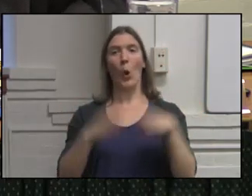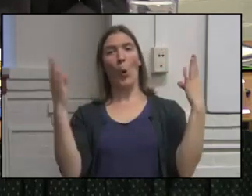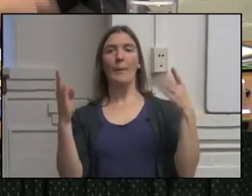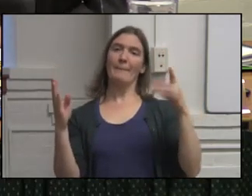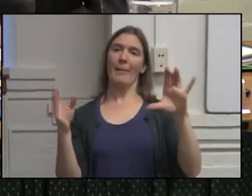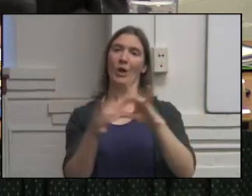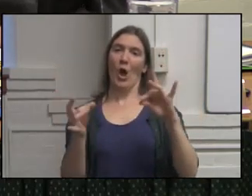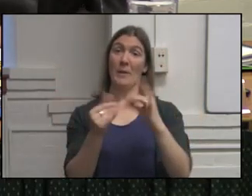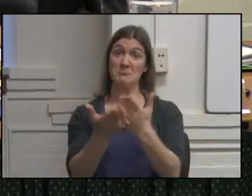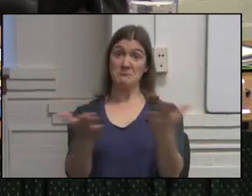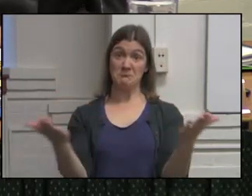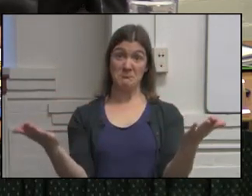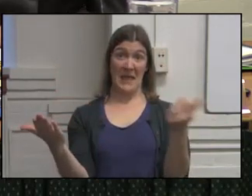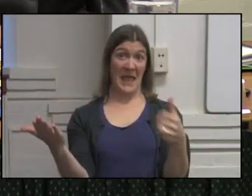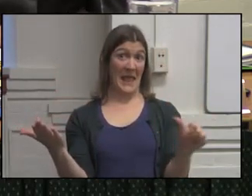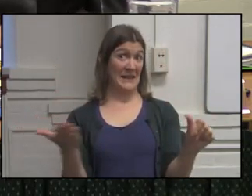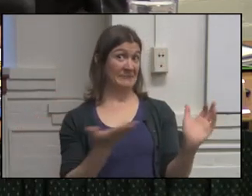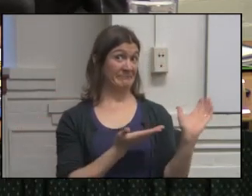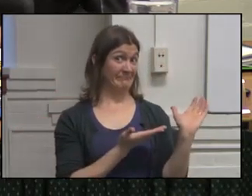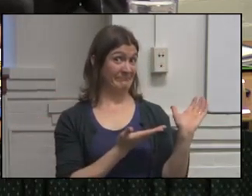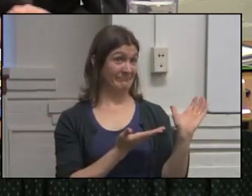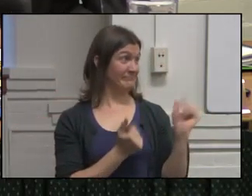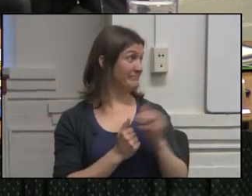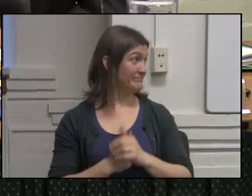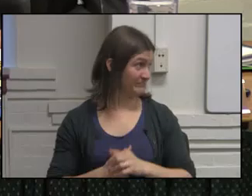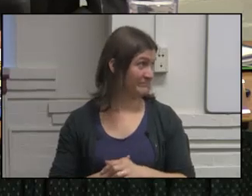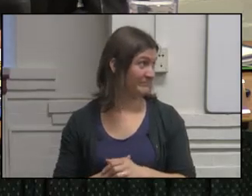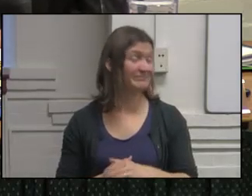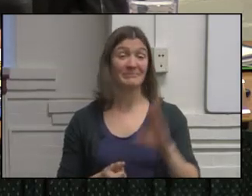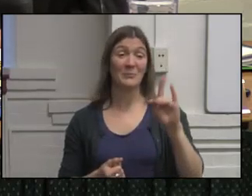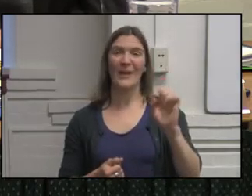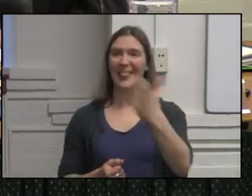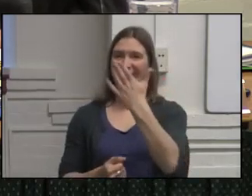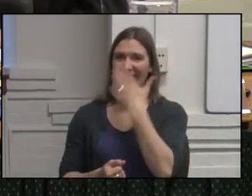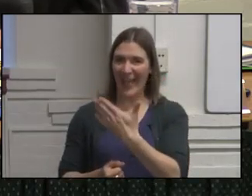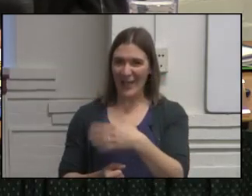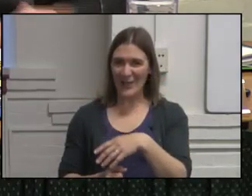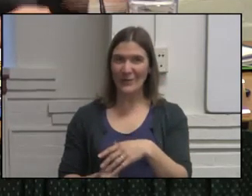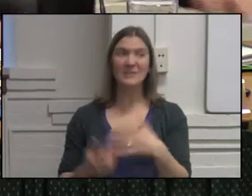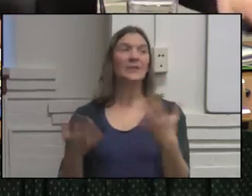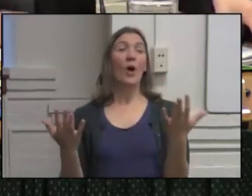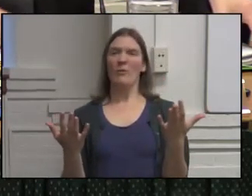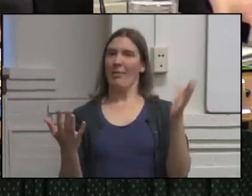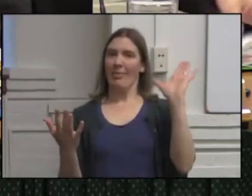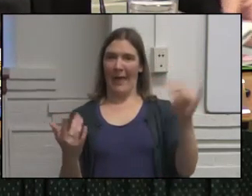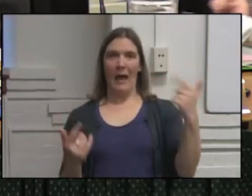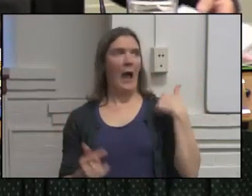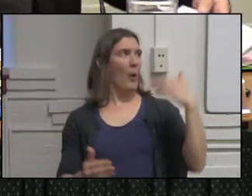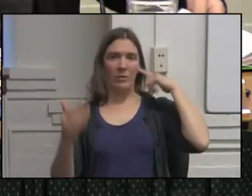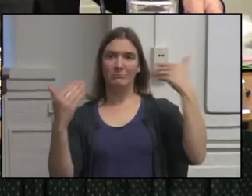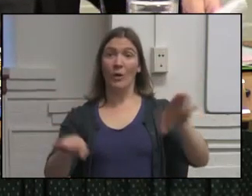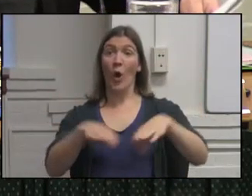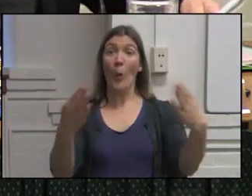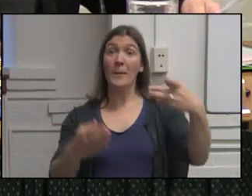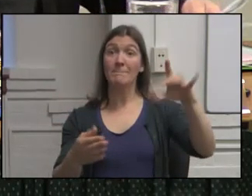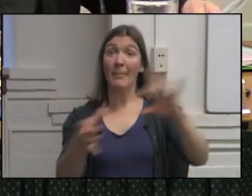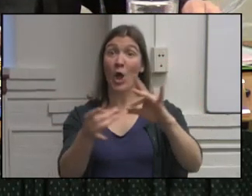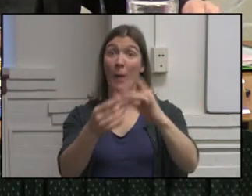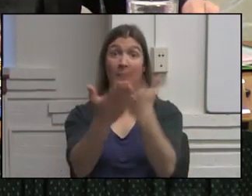hearing and ask if there are any public comments before you move forward to a discussion and vote. Great, thank you so much. On Peter's advice, I'm going to open it up to the